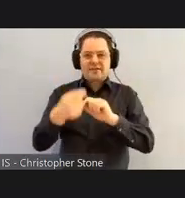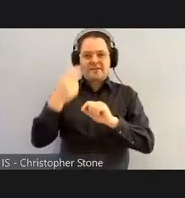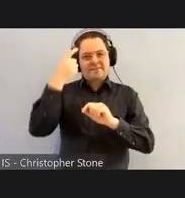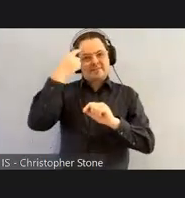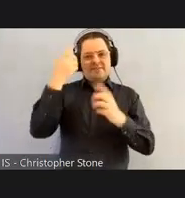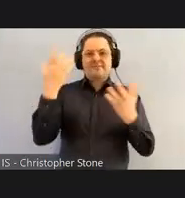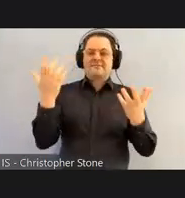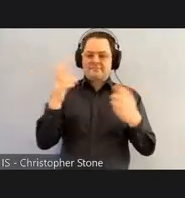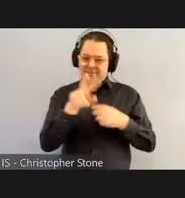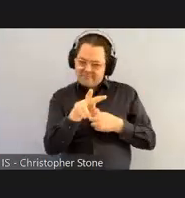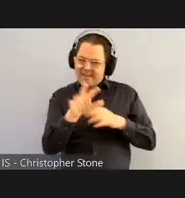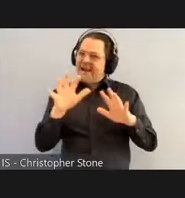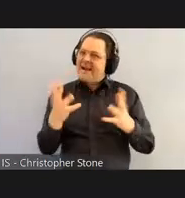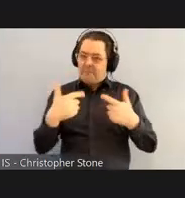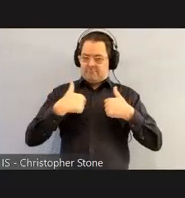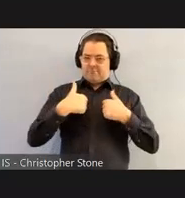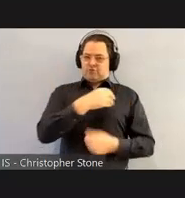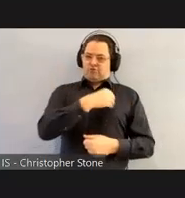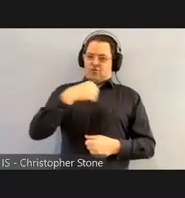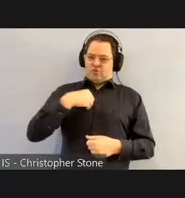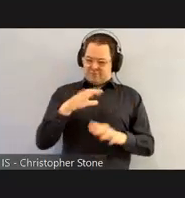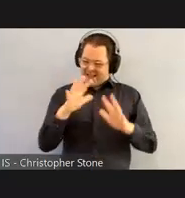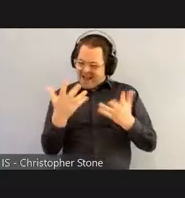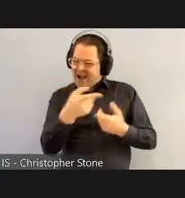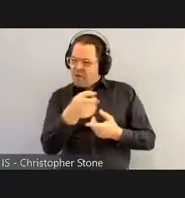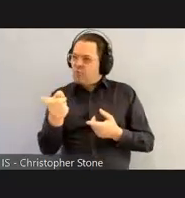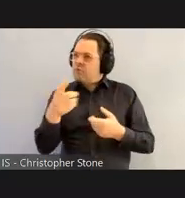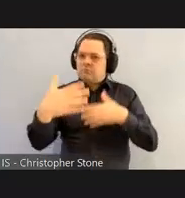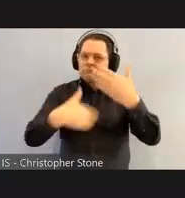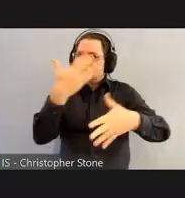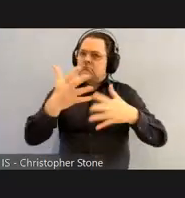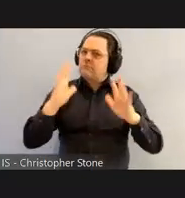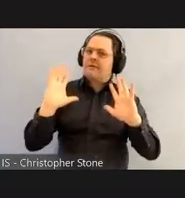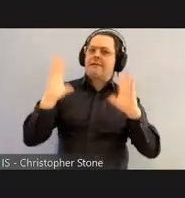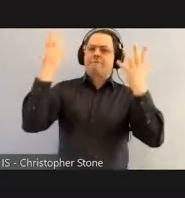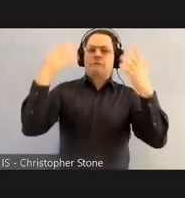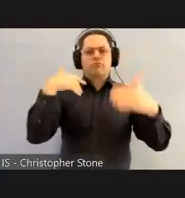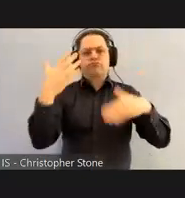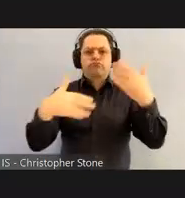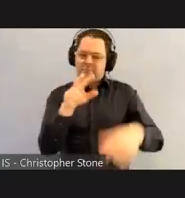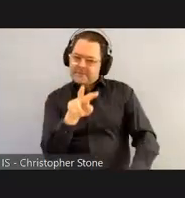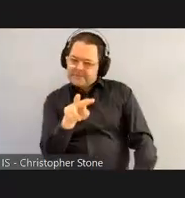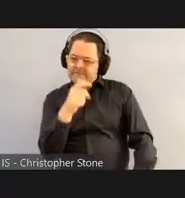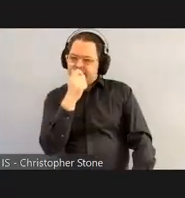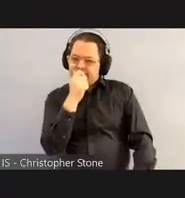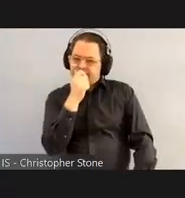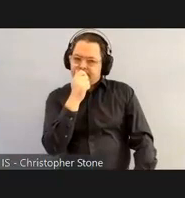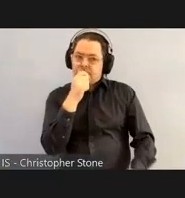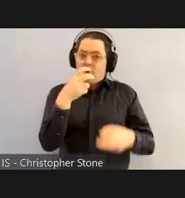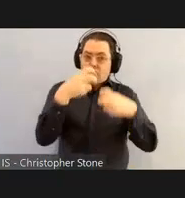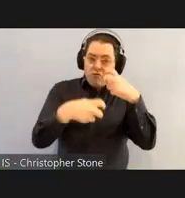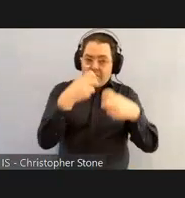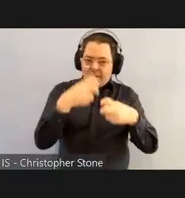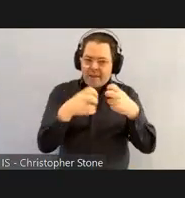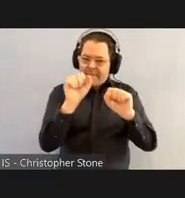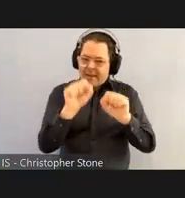cope? I'm a doctor, and I was wondering really if I can feel this pain, what is